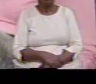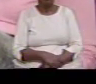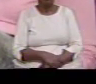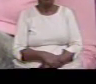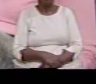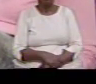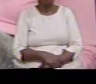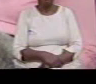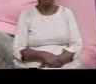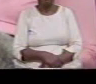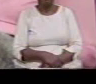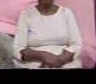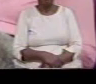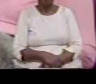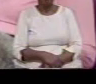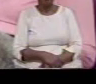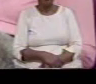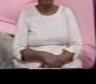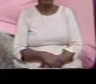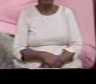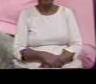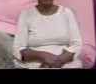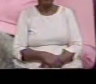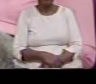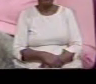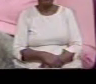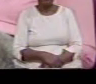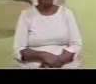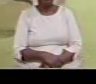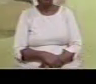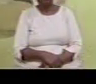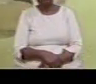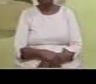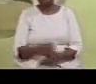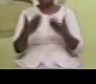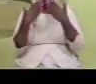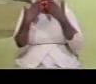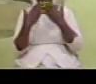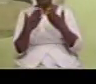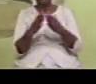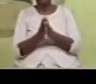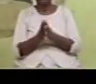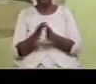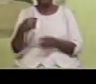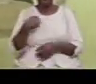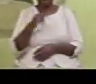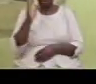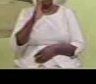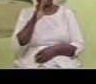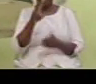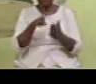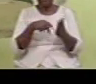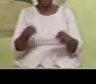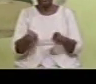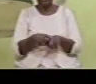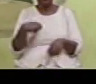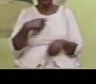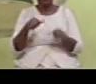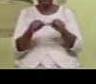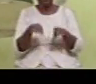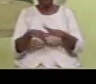abroad in the skin, then the priest shall pronounce him unclean. It is a plague. Thank you very much. We will be reading as we continue in the